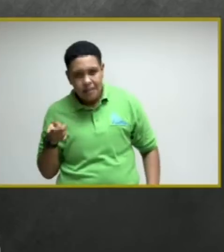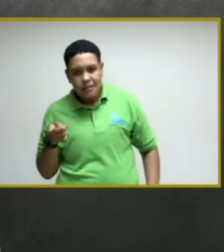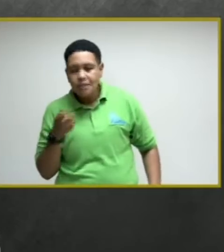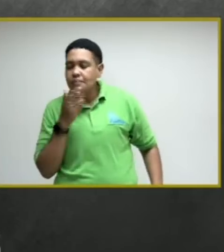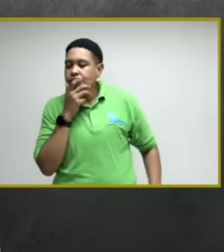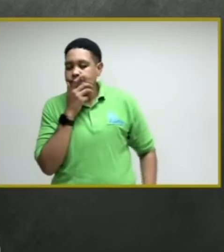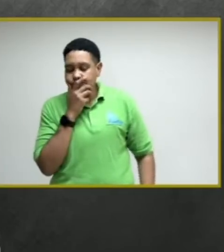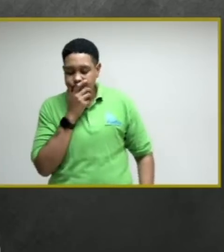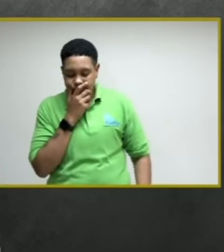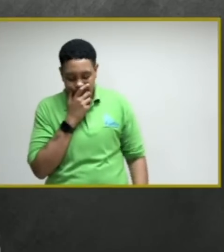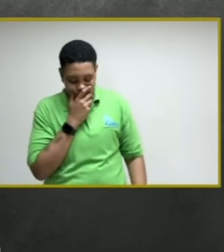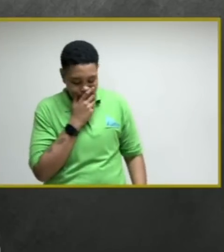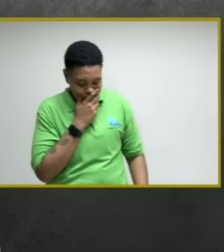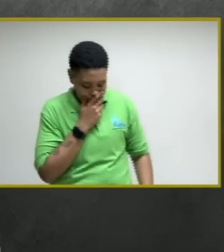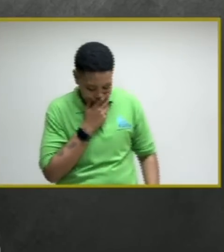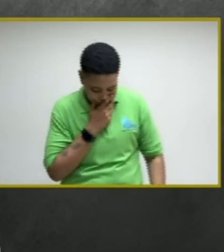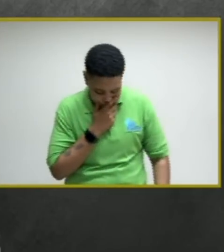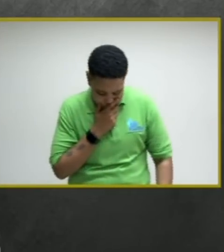Our